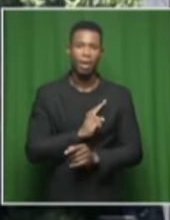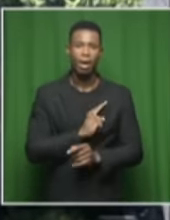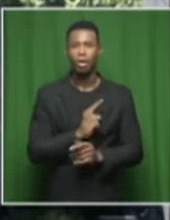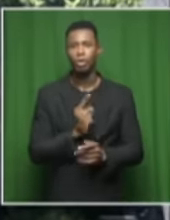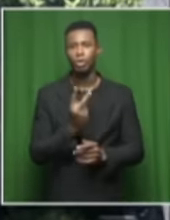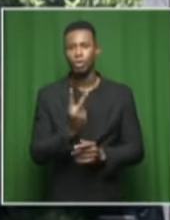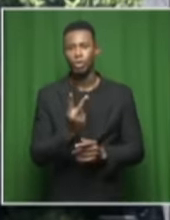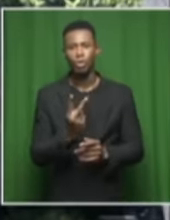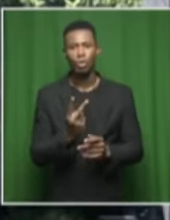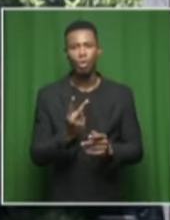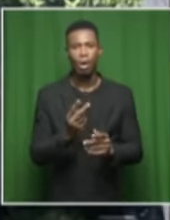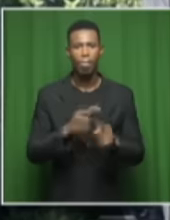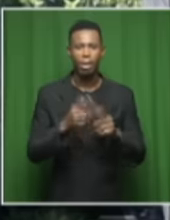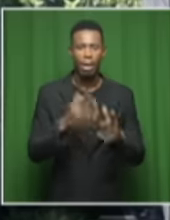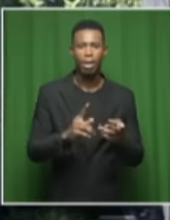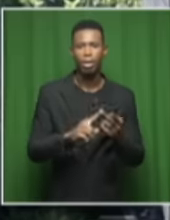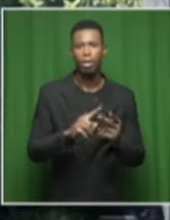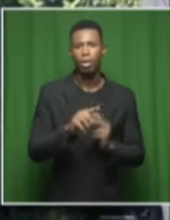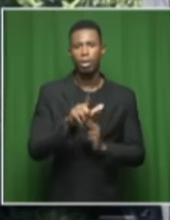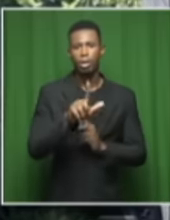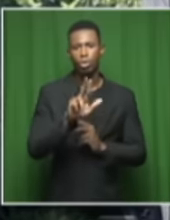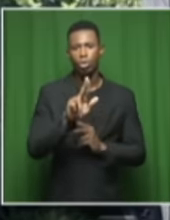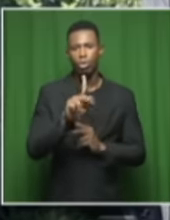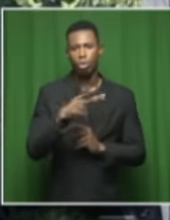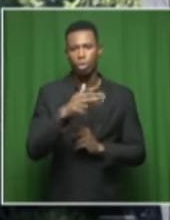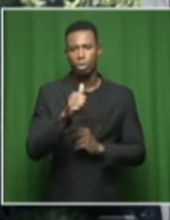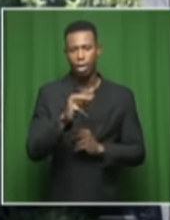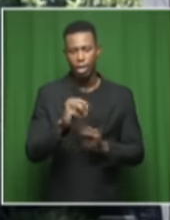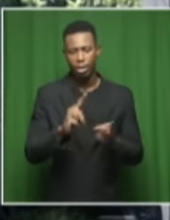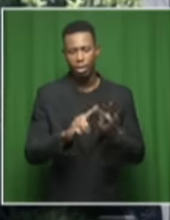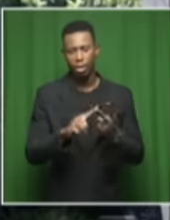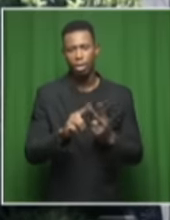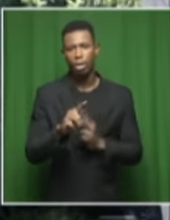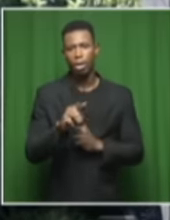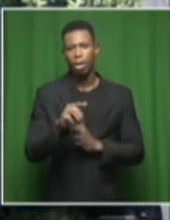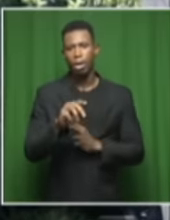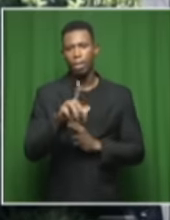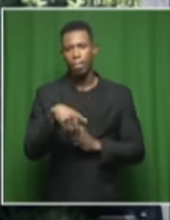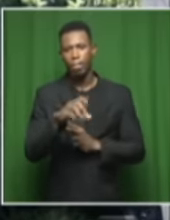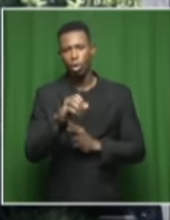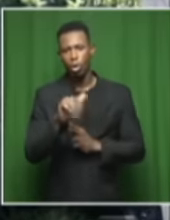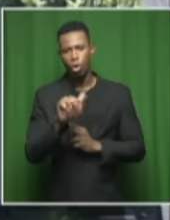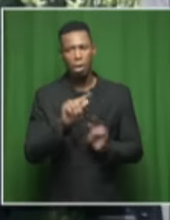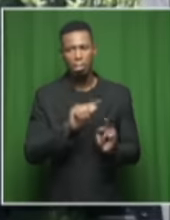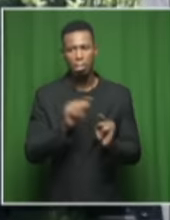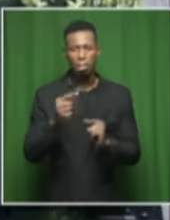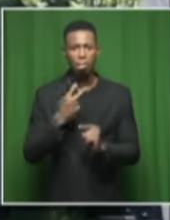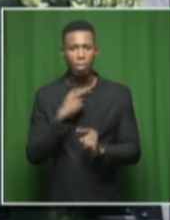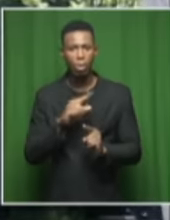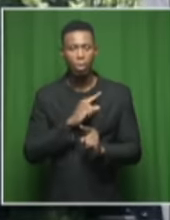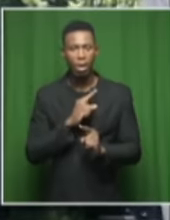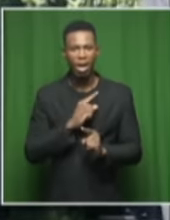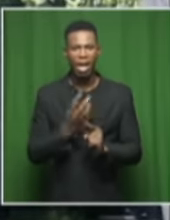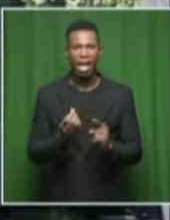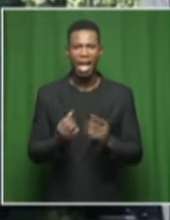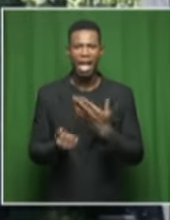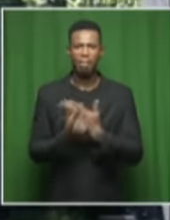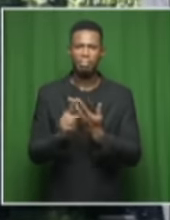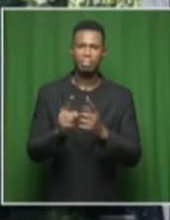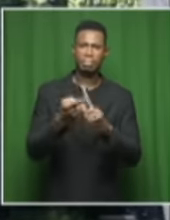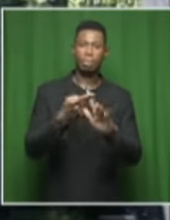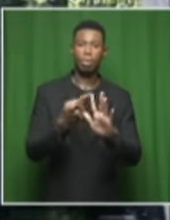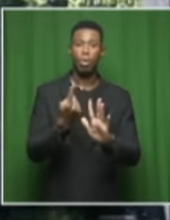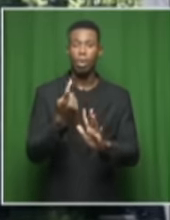Obviously, Lukanya Am, Andre Pollard, and Luet de Jager all couldn't make it because of injury. And then we lose one of our